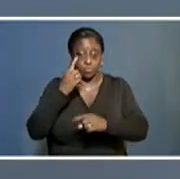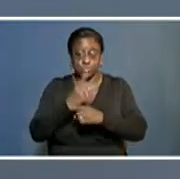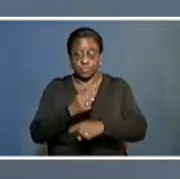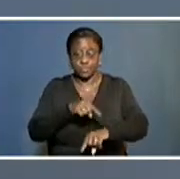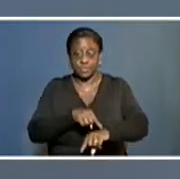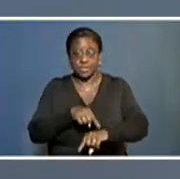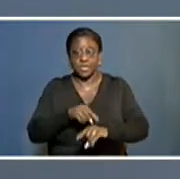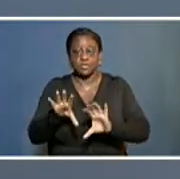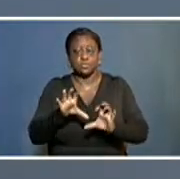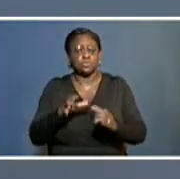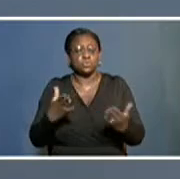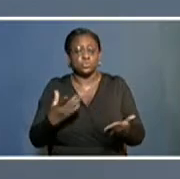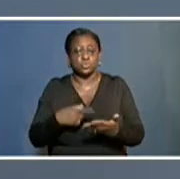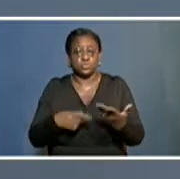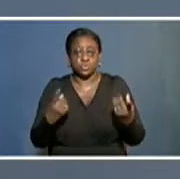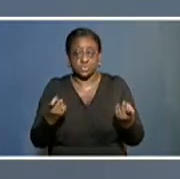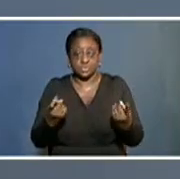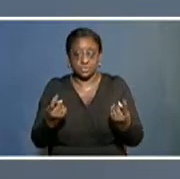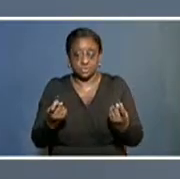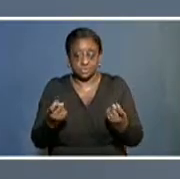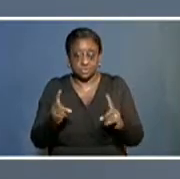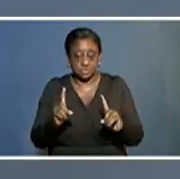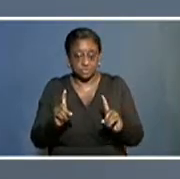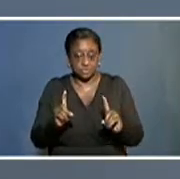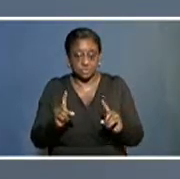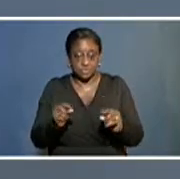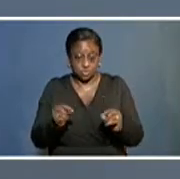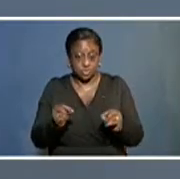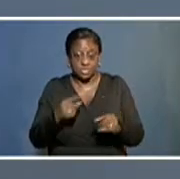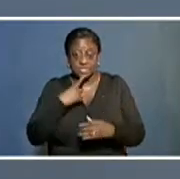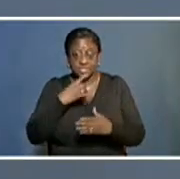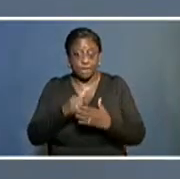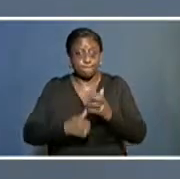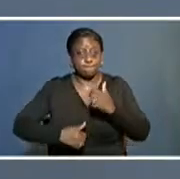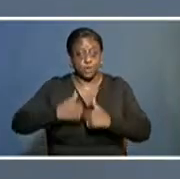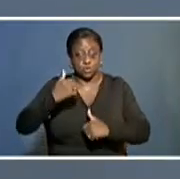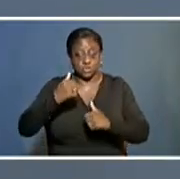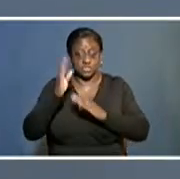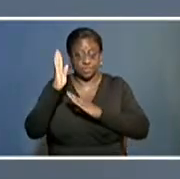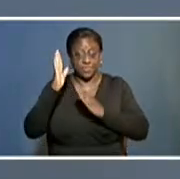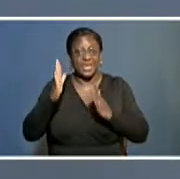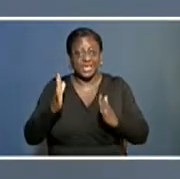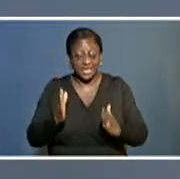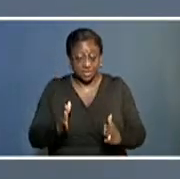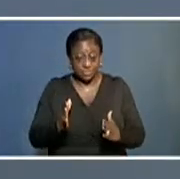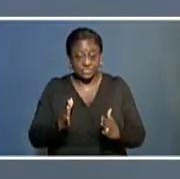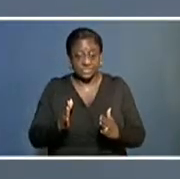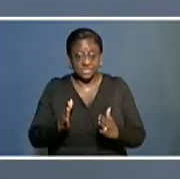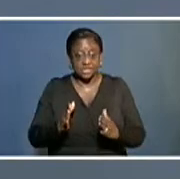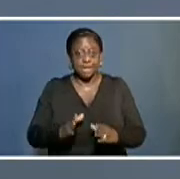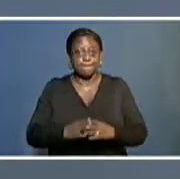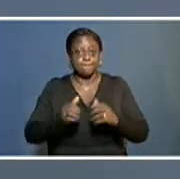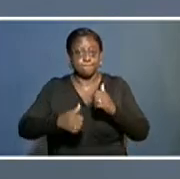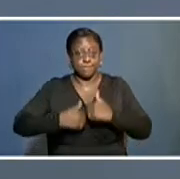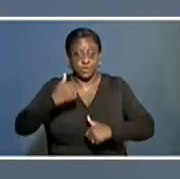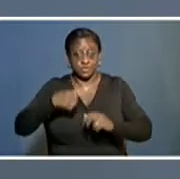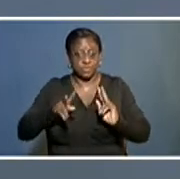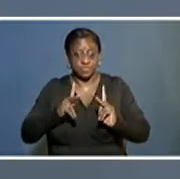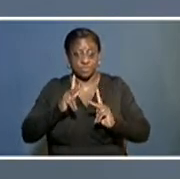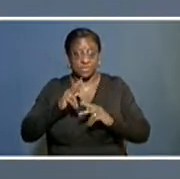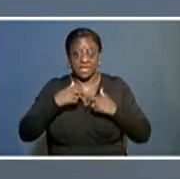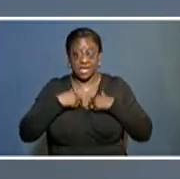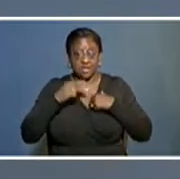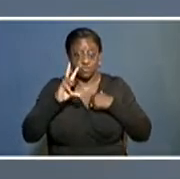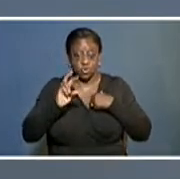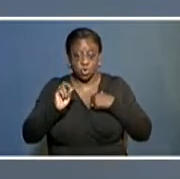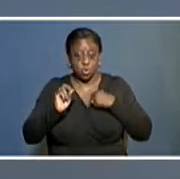and do those things, and then people don't have a problem. And as I said, most Bahamians, the large majority, have no problems